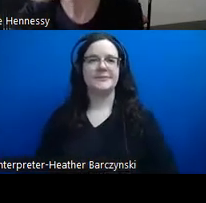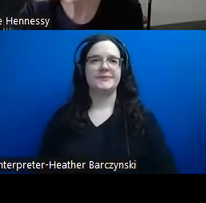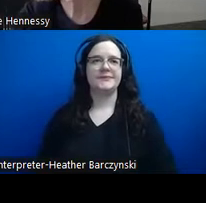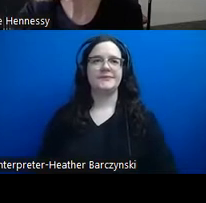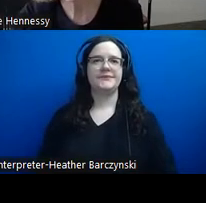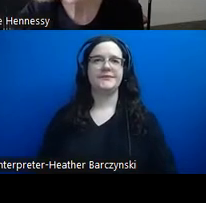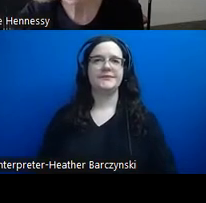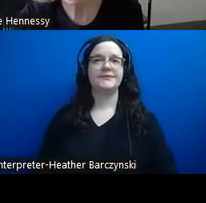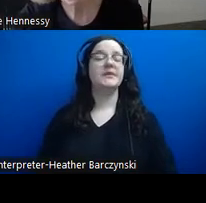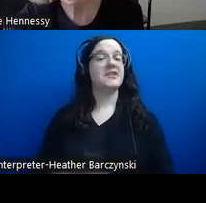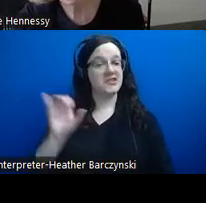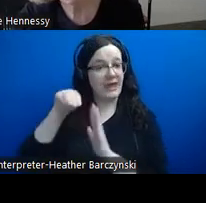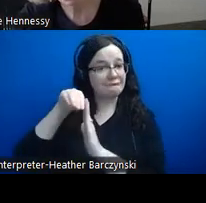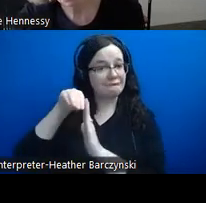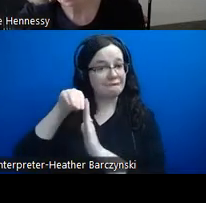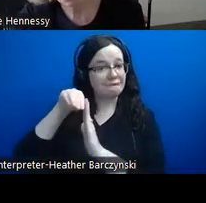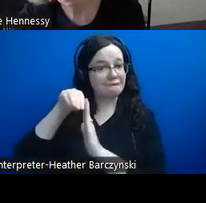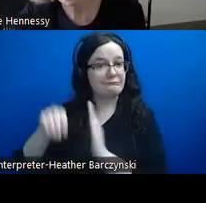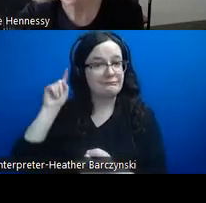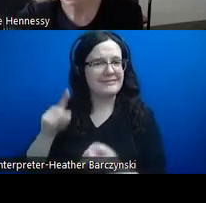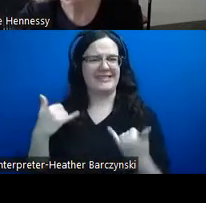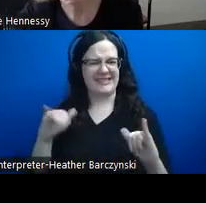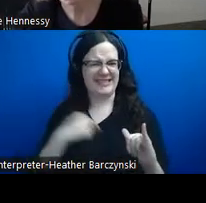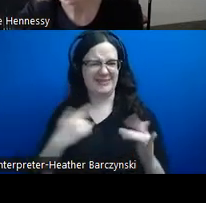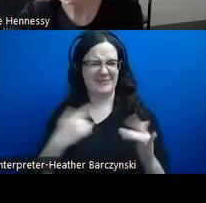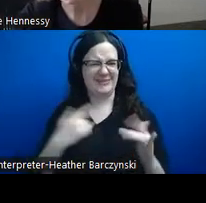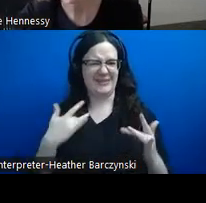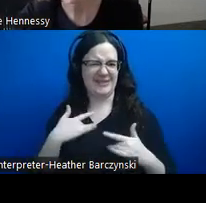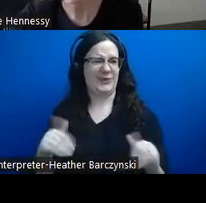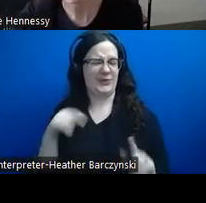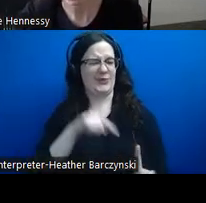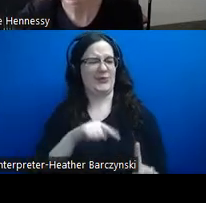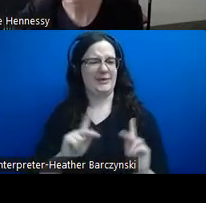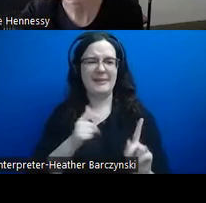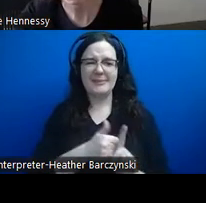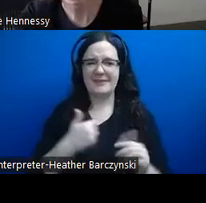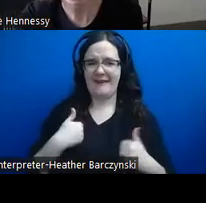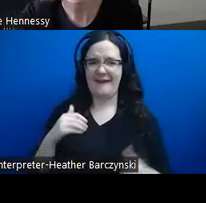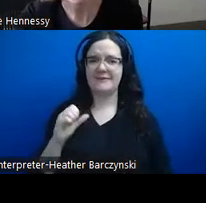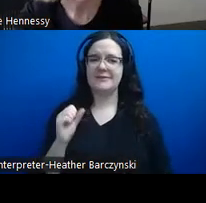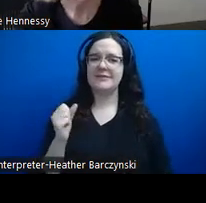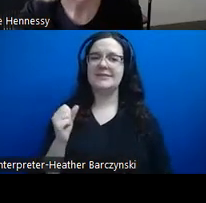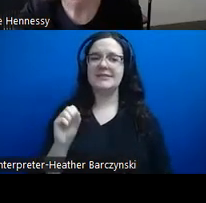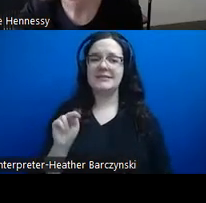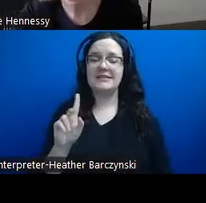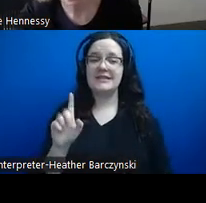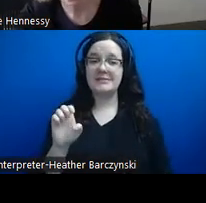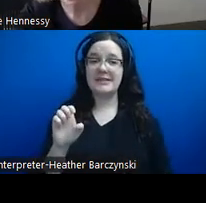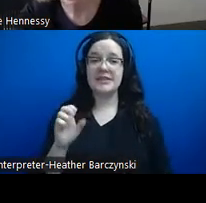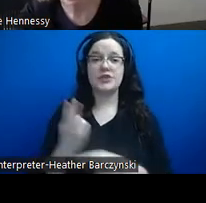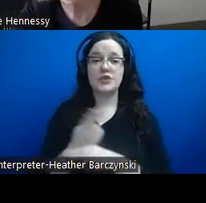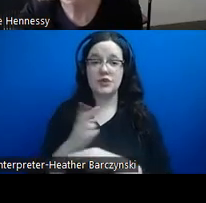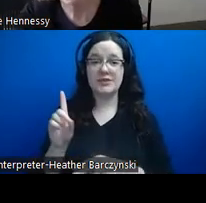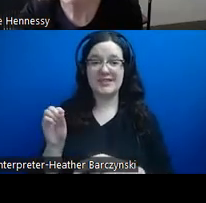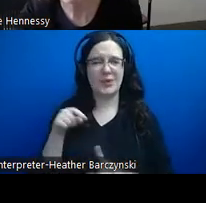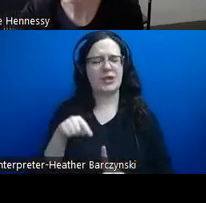Despite the decline, we do remain significantly concerned about individuals with substance use disorders dying from suicide. In this 2020